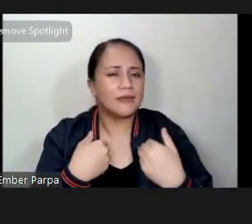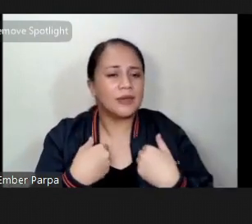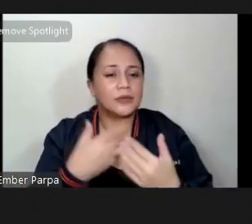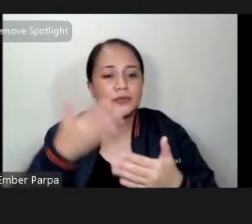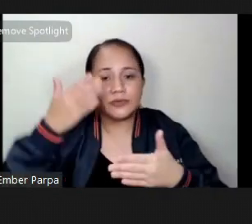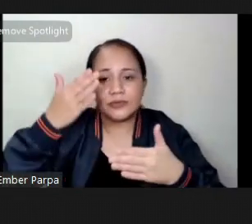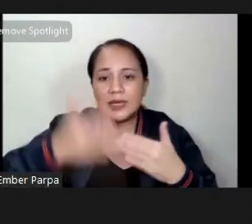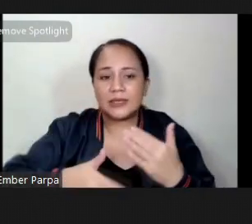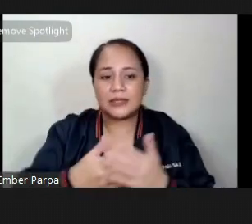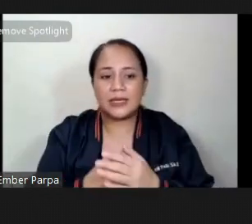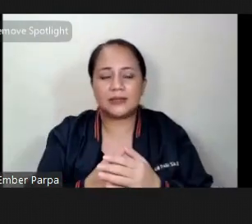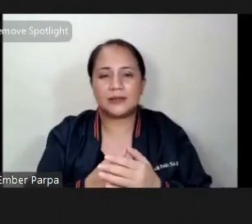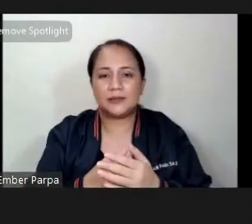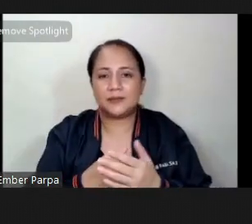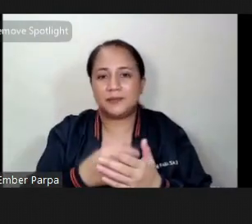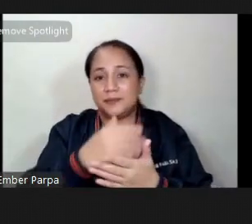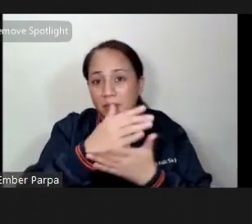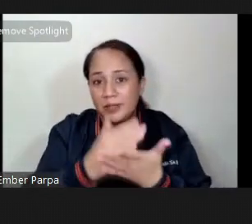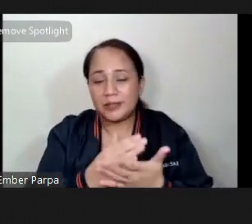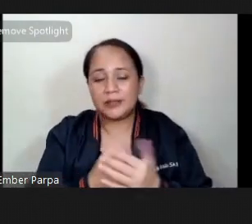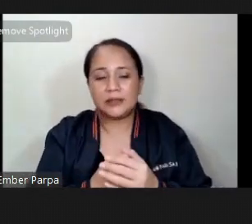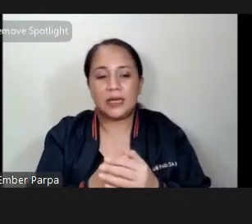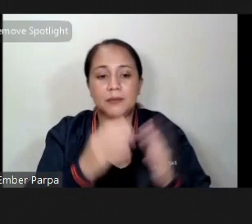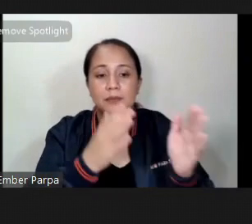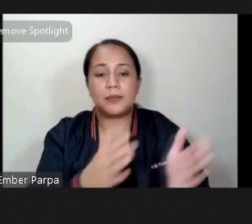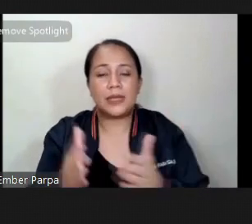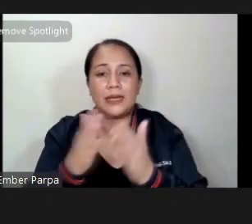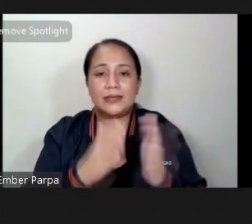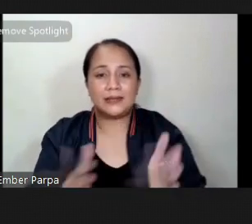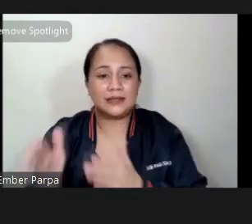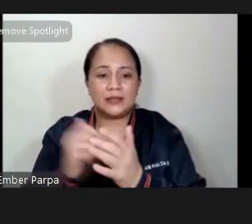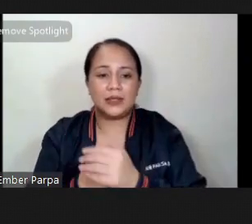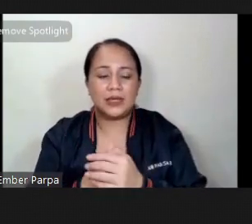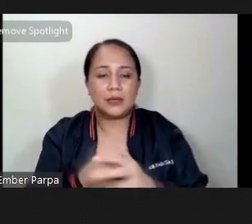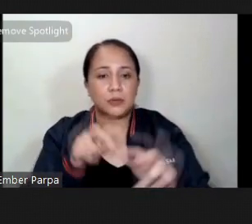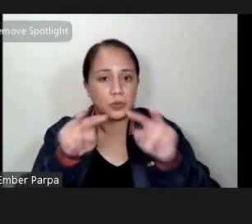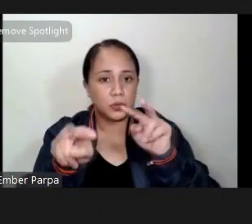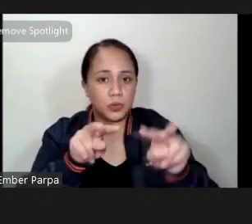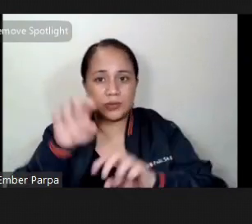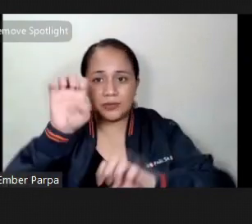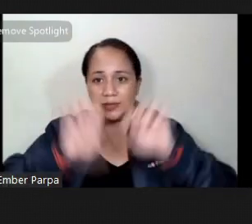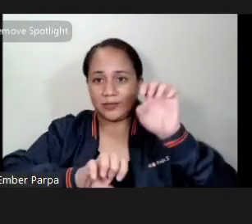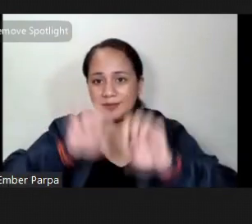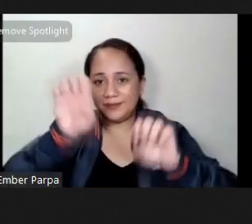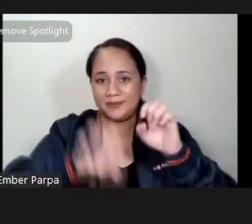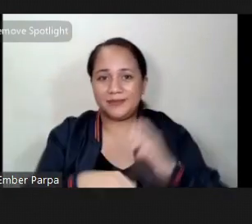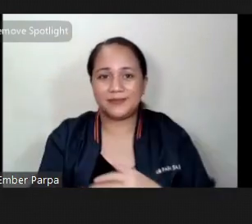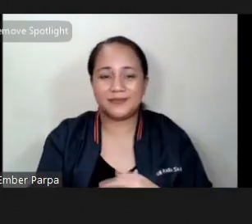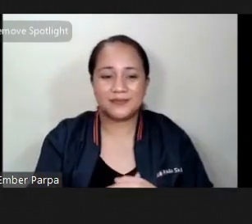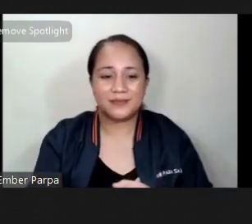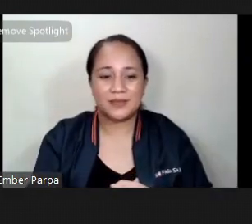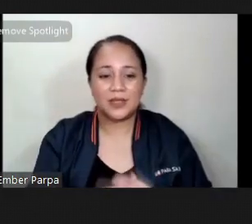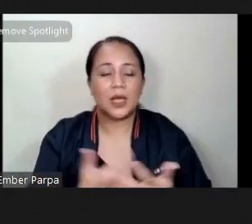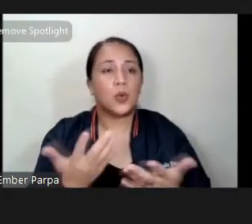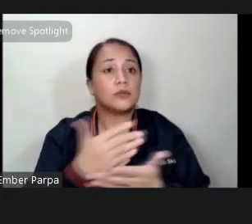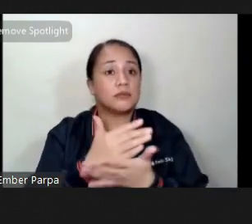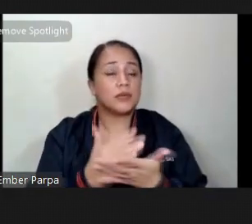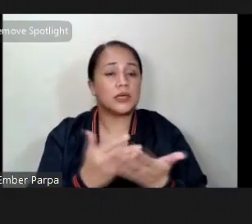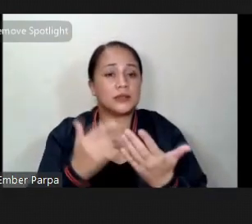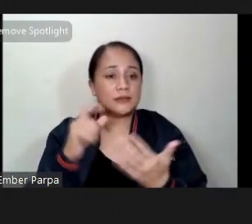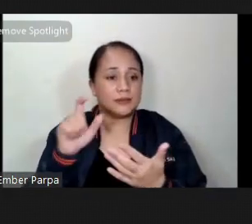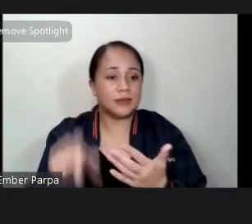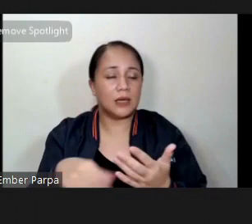final component, the plan of action in monitoring and evaluation. Ito yung part kung